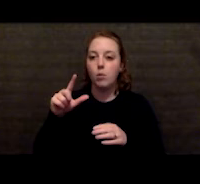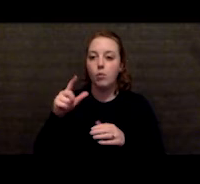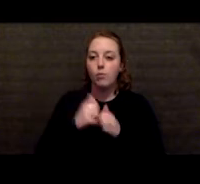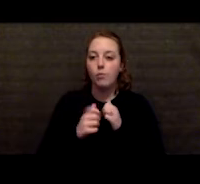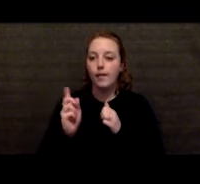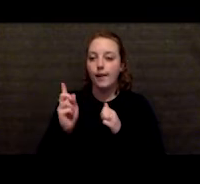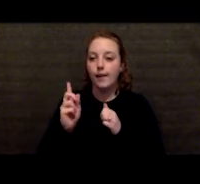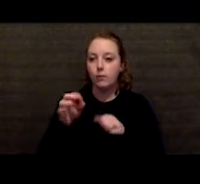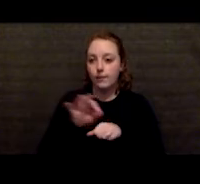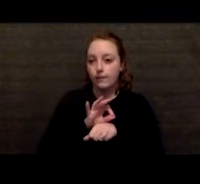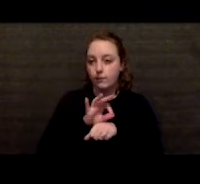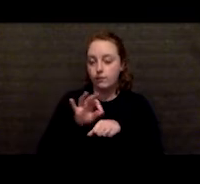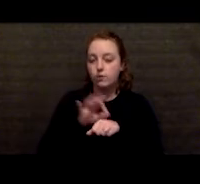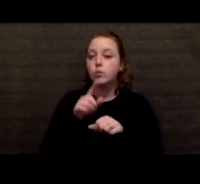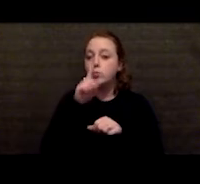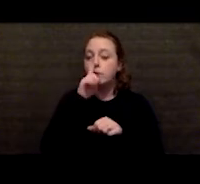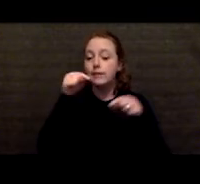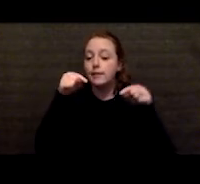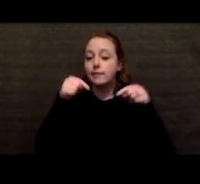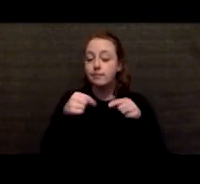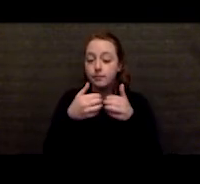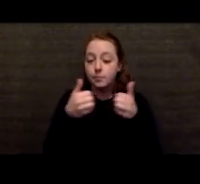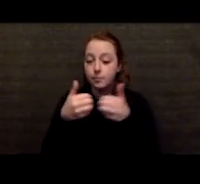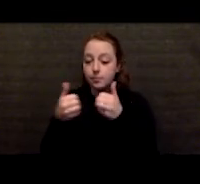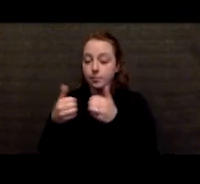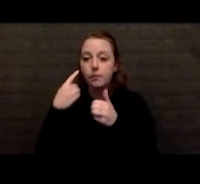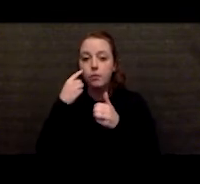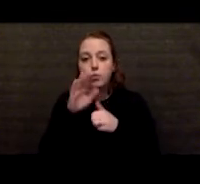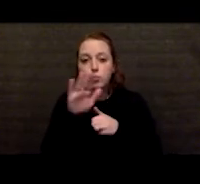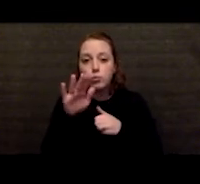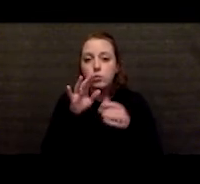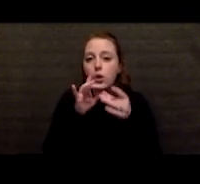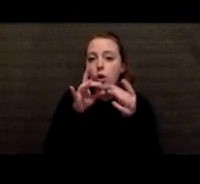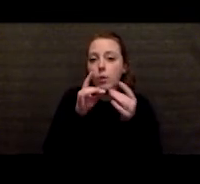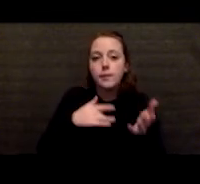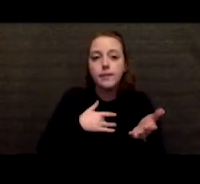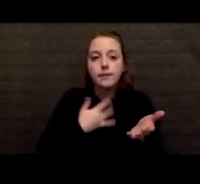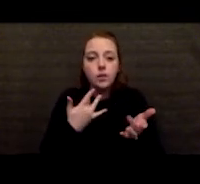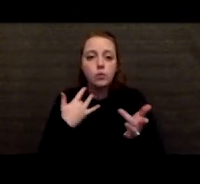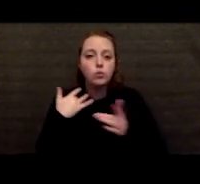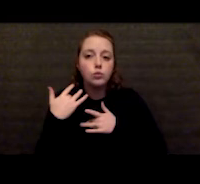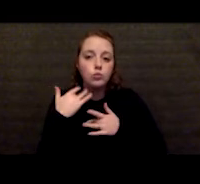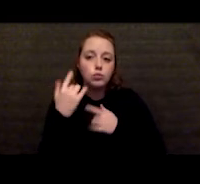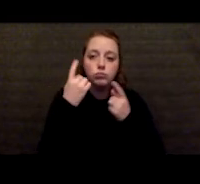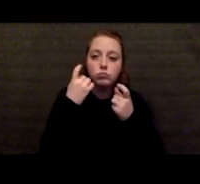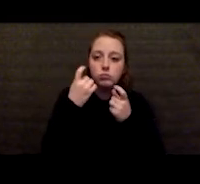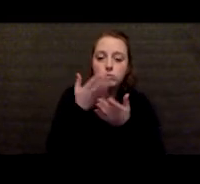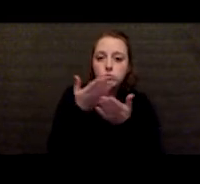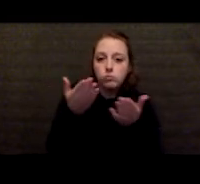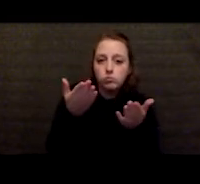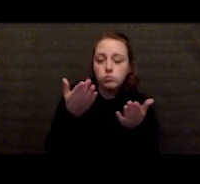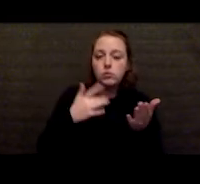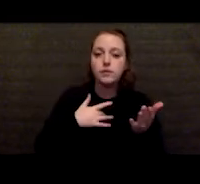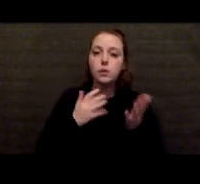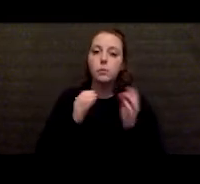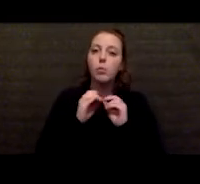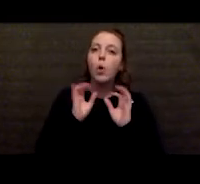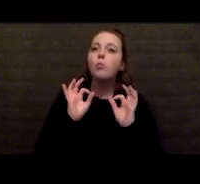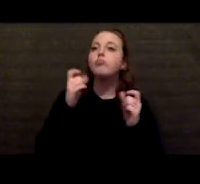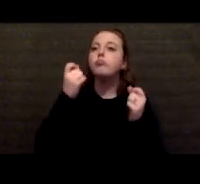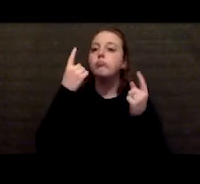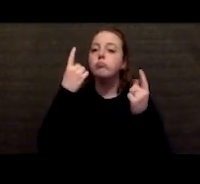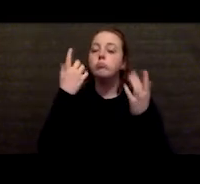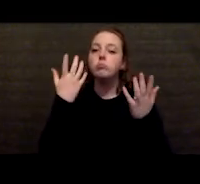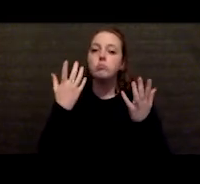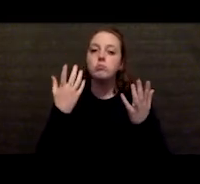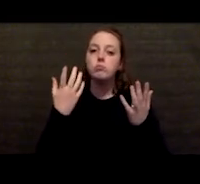really, we just wanted to get your comments and kind of see what other concerns or questions you had, so you'd feel a little more informed. Jackie,